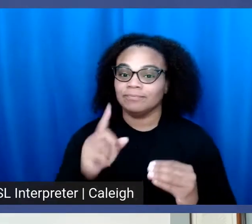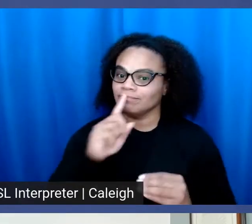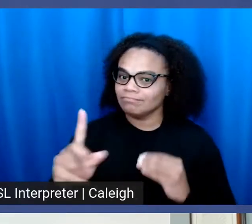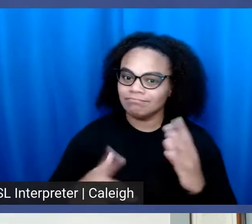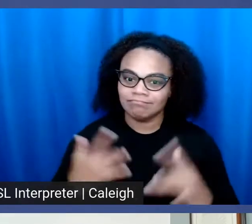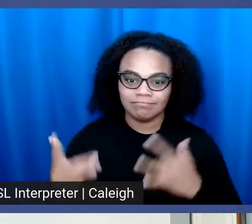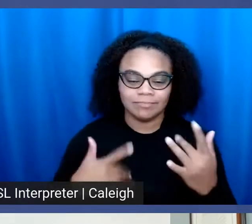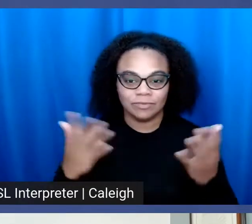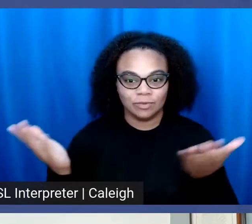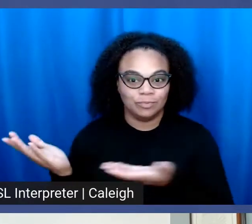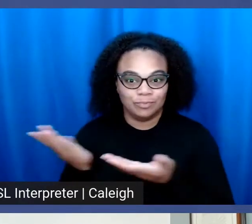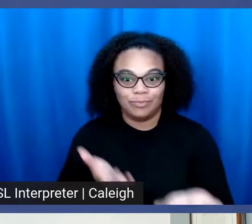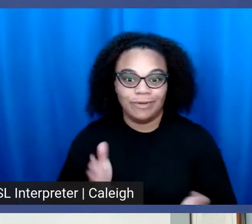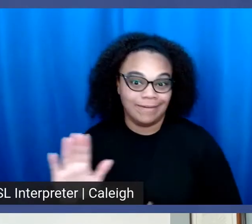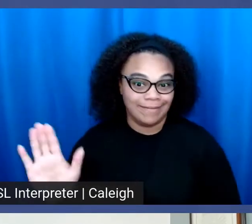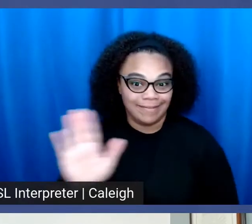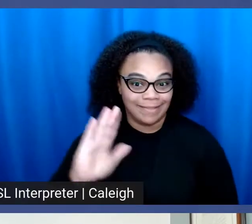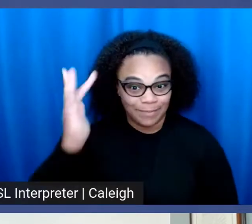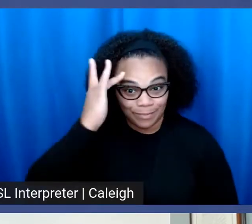and passion today.